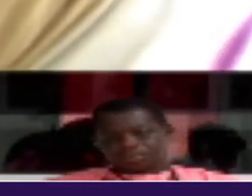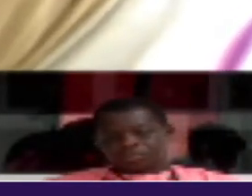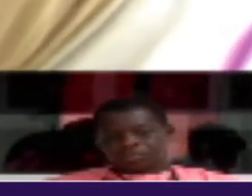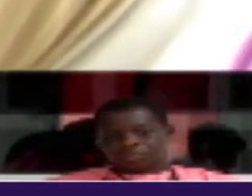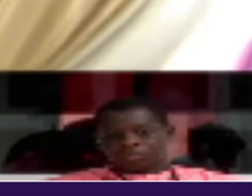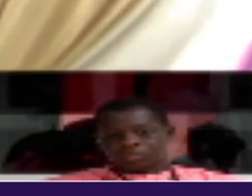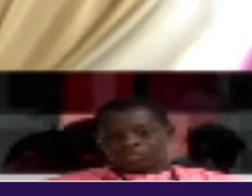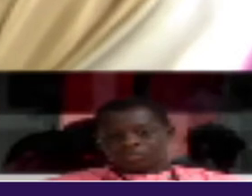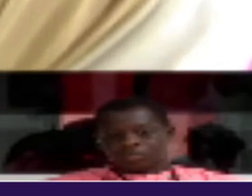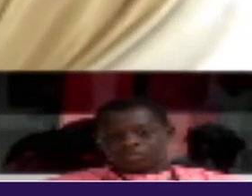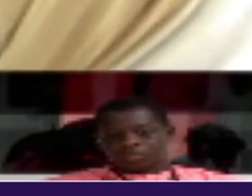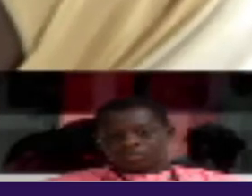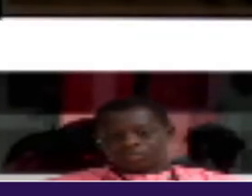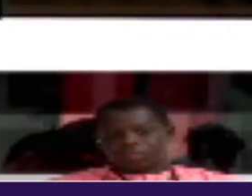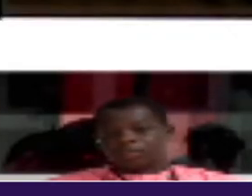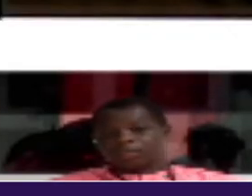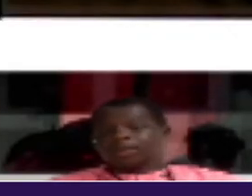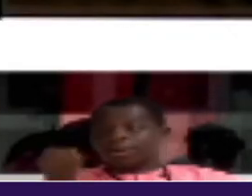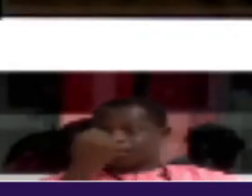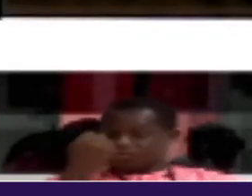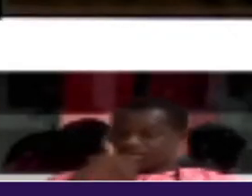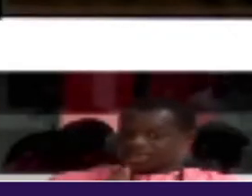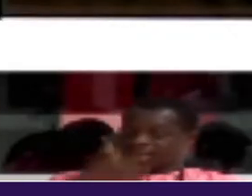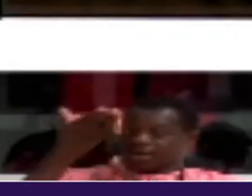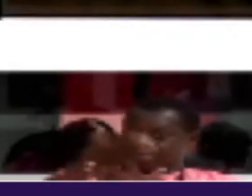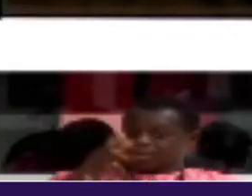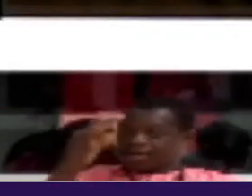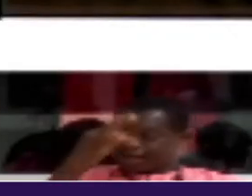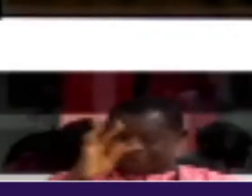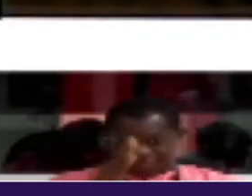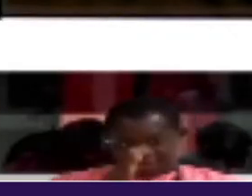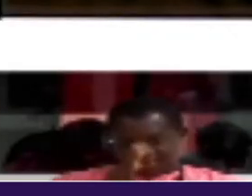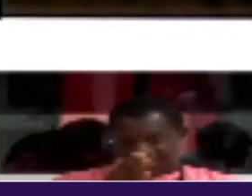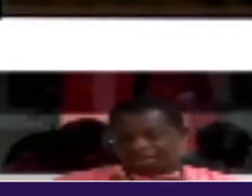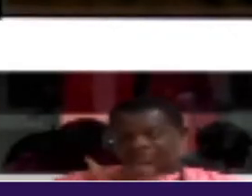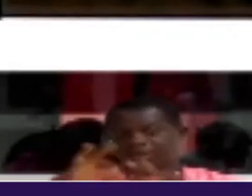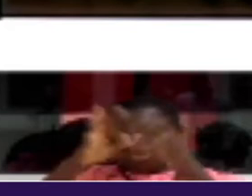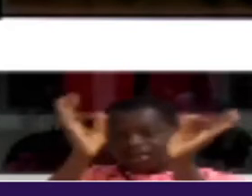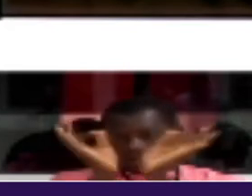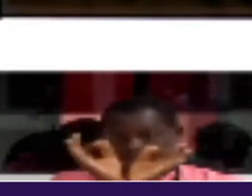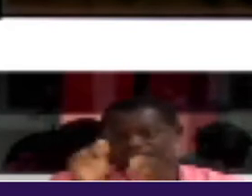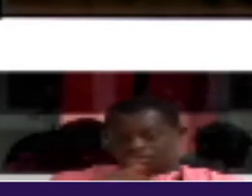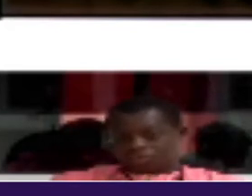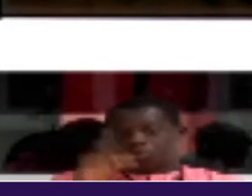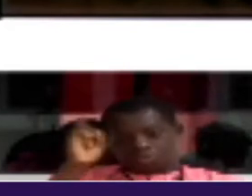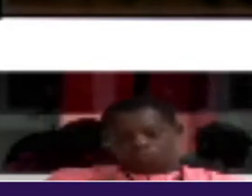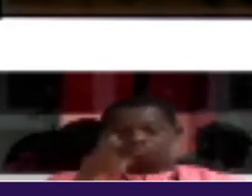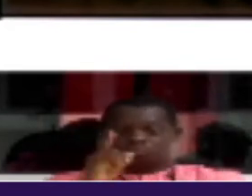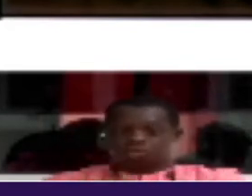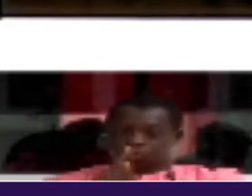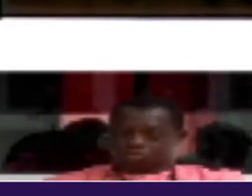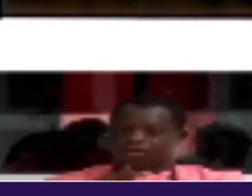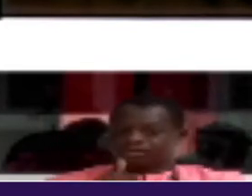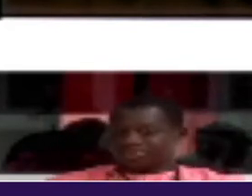Mm-hmm. Because I believe if there is a team that I should be, I have to be warned that now you are part of this team. And the team have